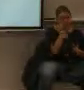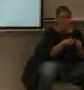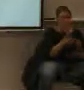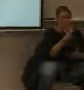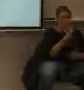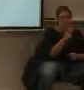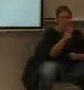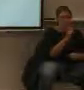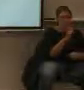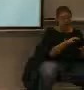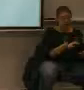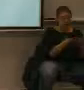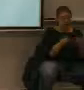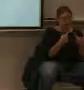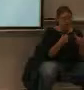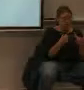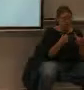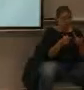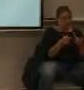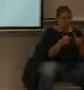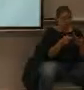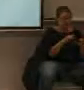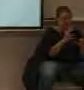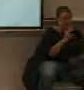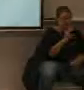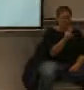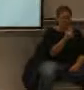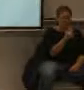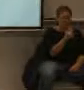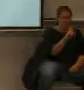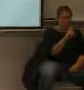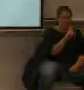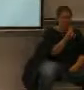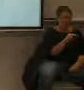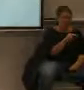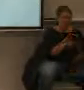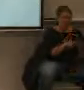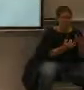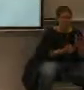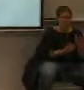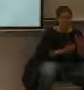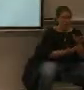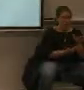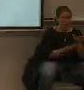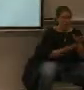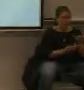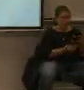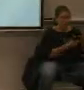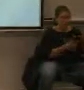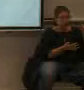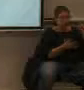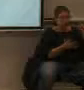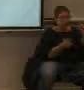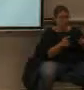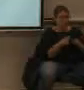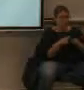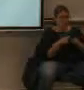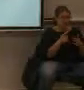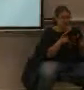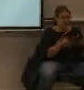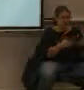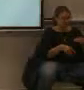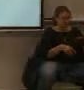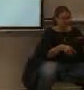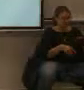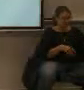your organic chemistry, but when you did a distillation, right, you start boiling the stuff, and then the lower temperature stuff